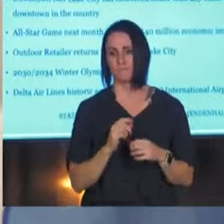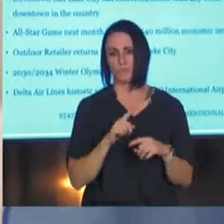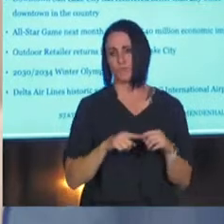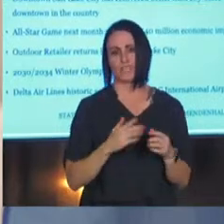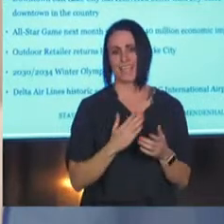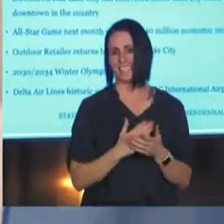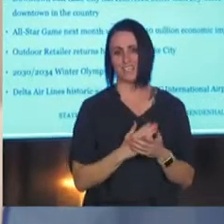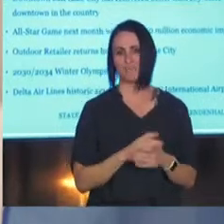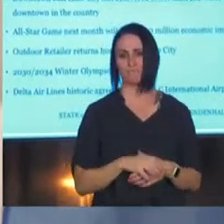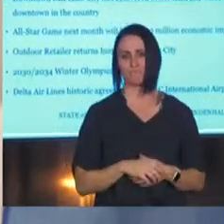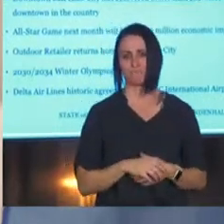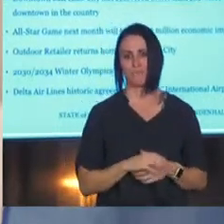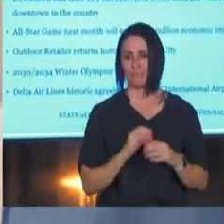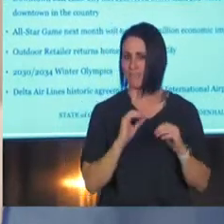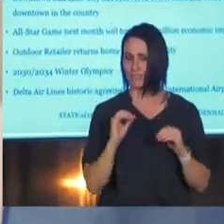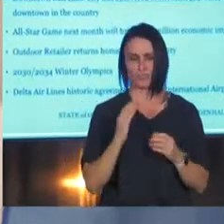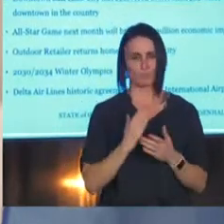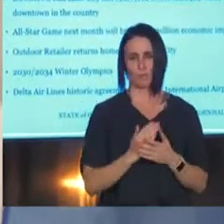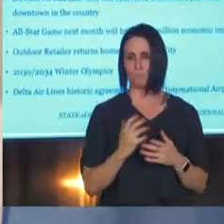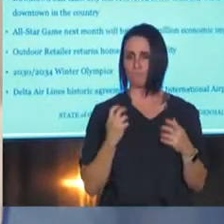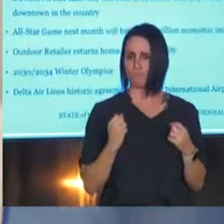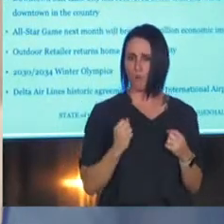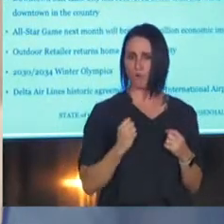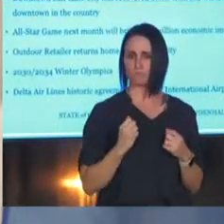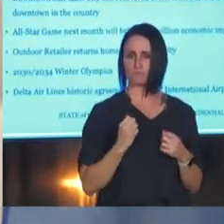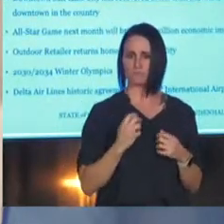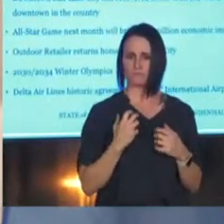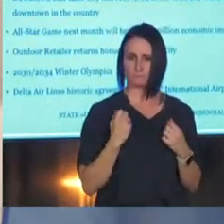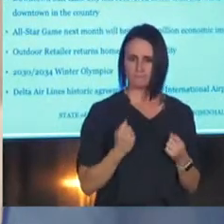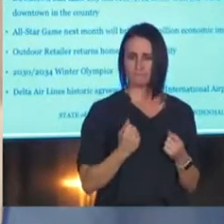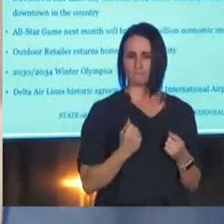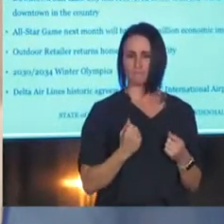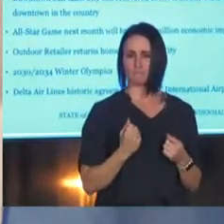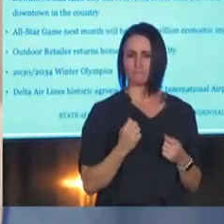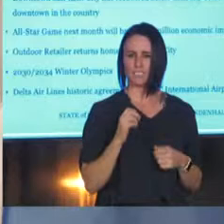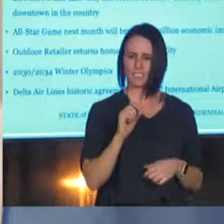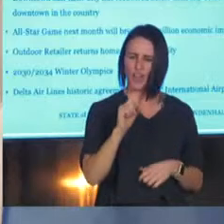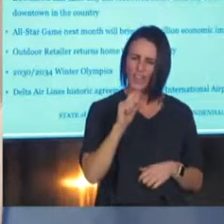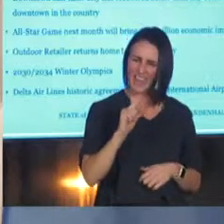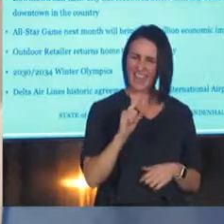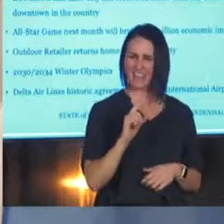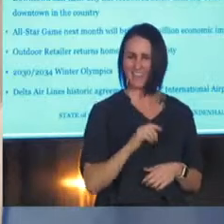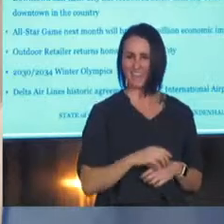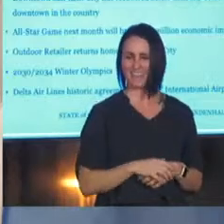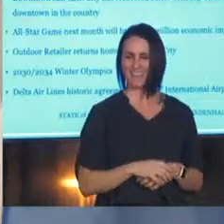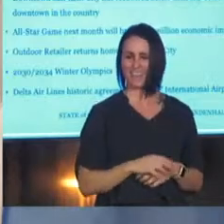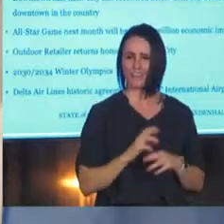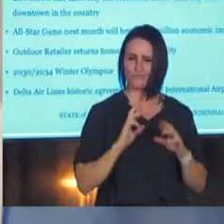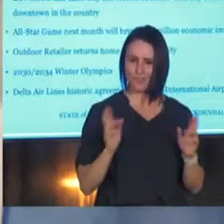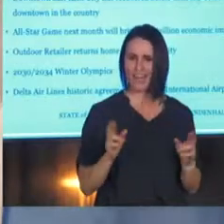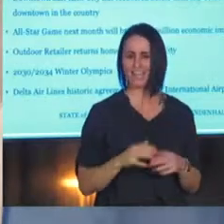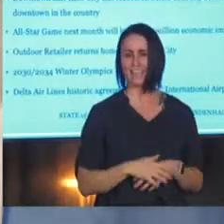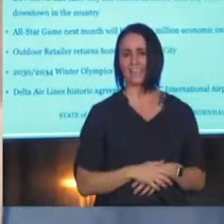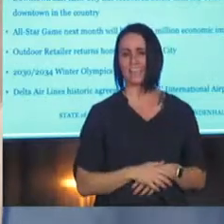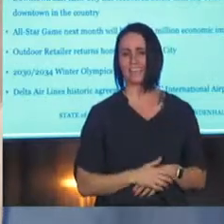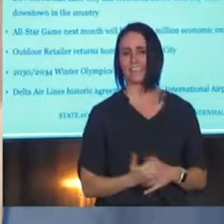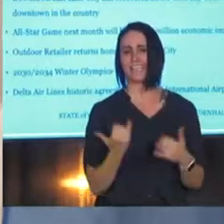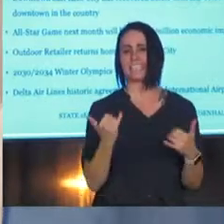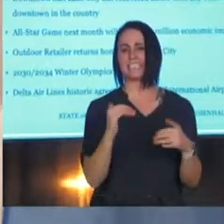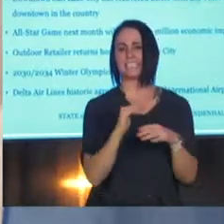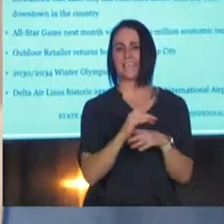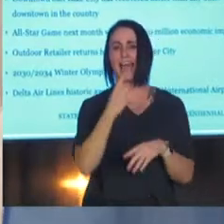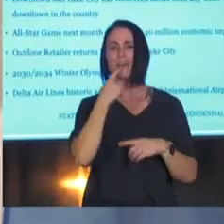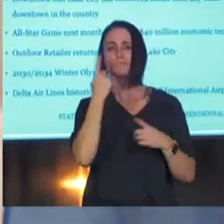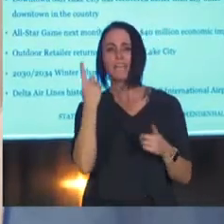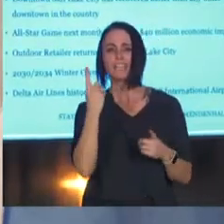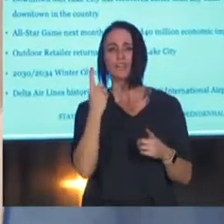us. We're bold, we're courageous, we're Salt Lakers, and we are ready. So tonight, I'm telling